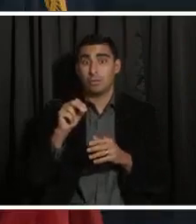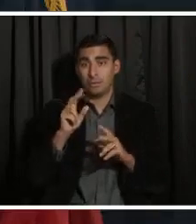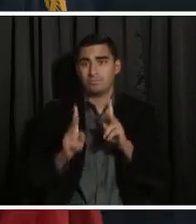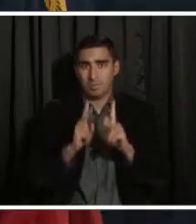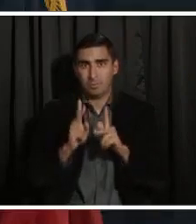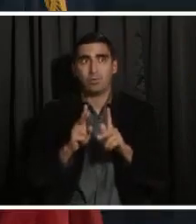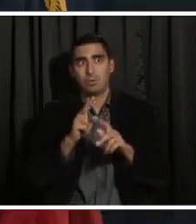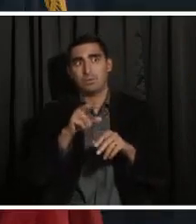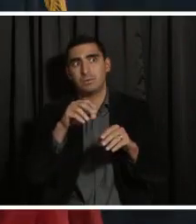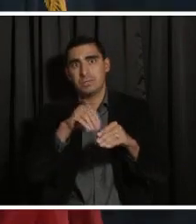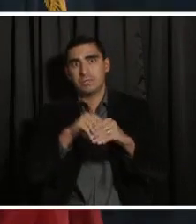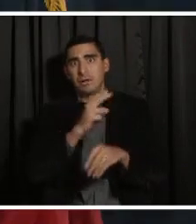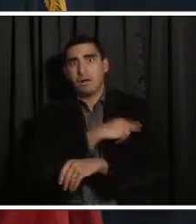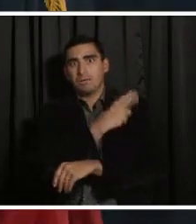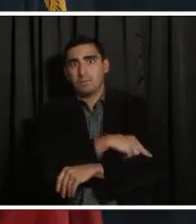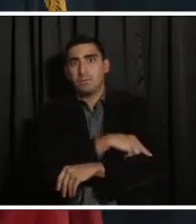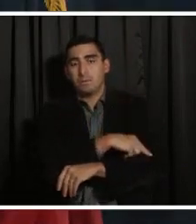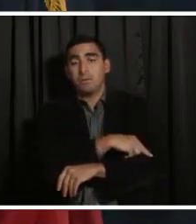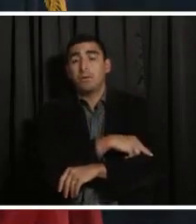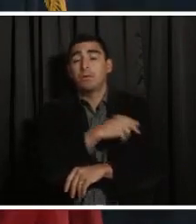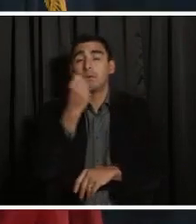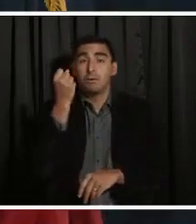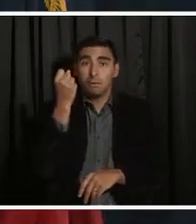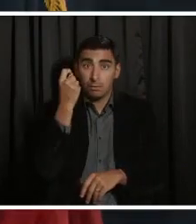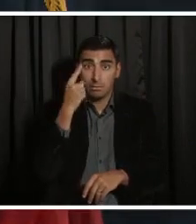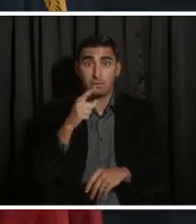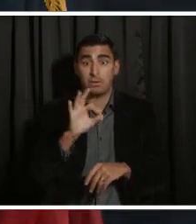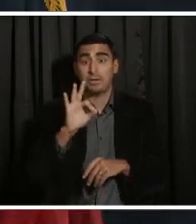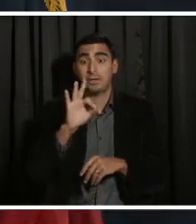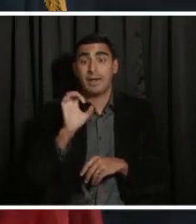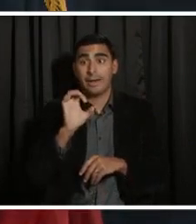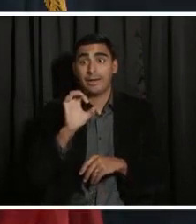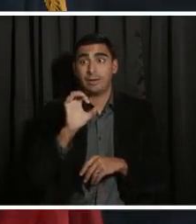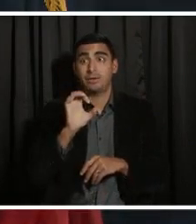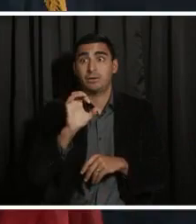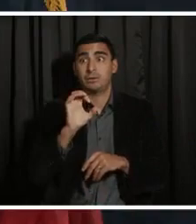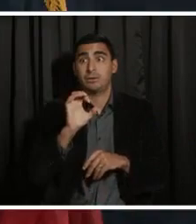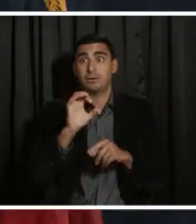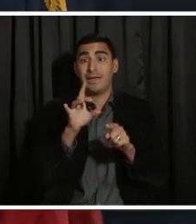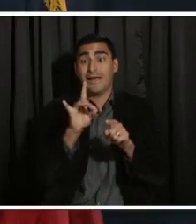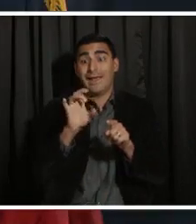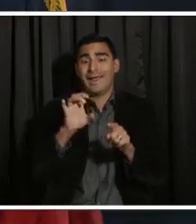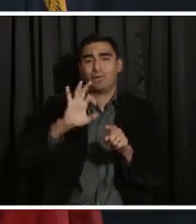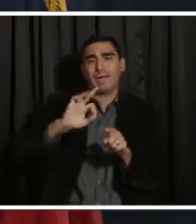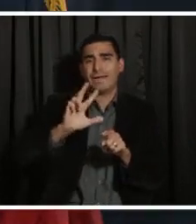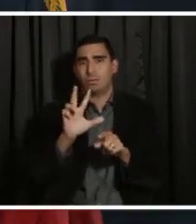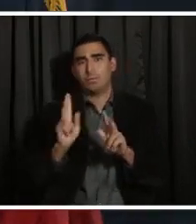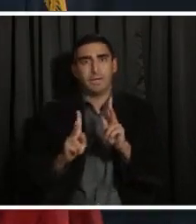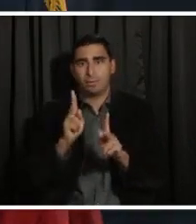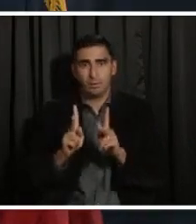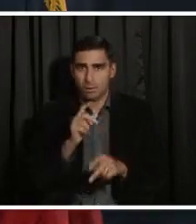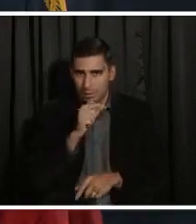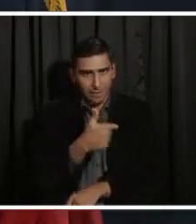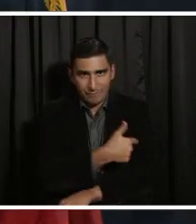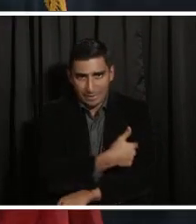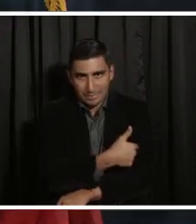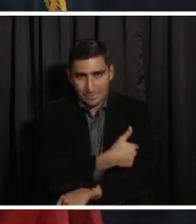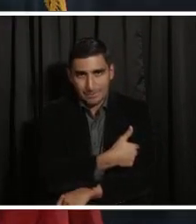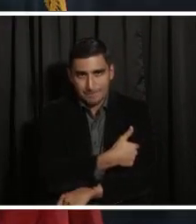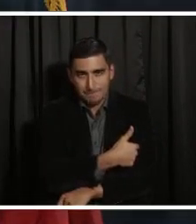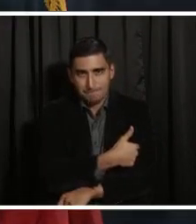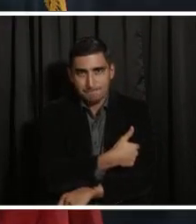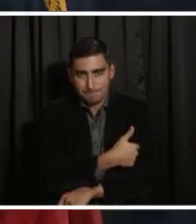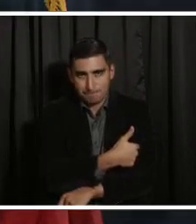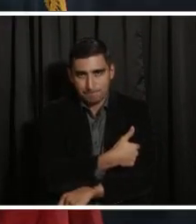hospitalizations, and I want to be clear, about 900 of those, 893, are unvaccinated. And of